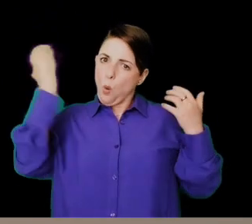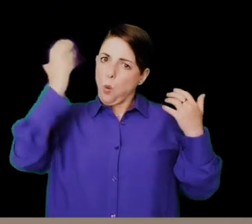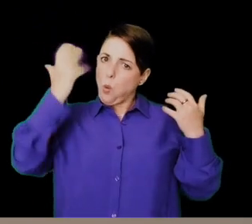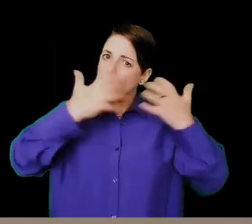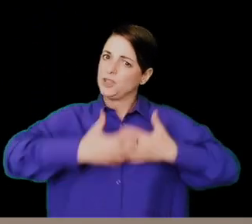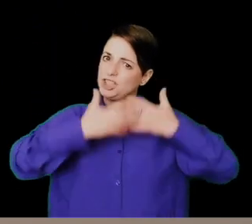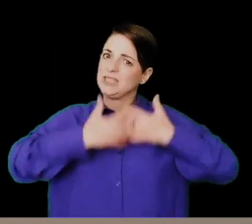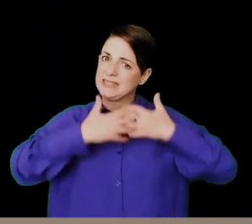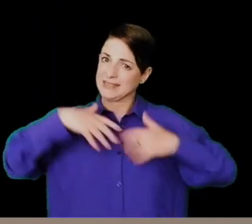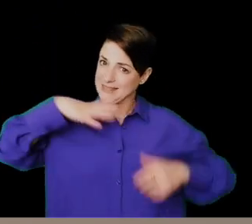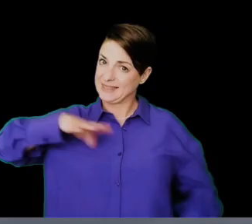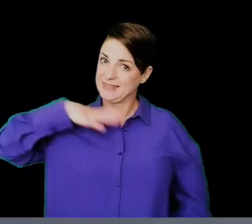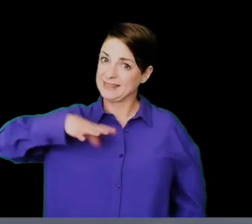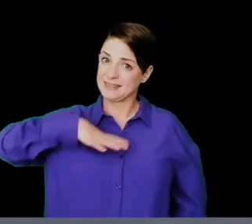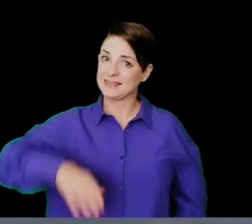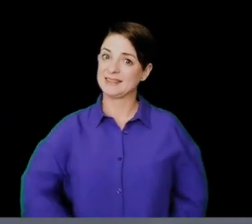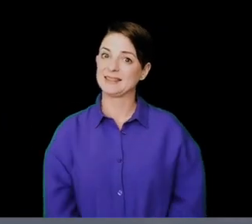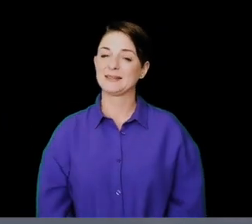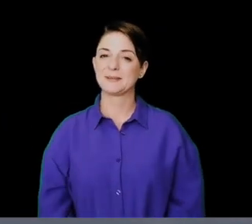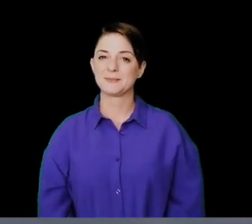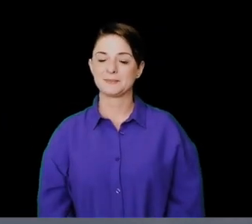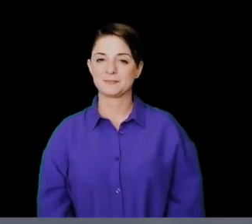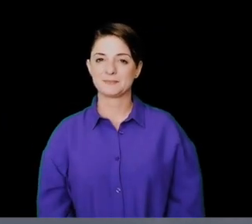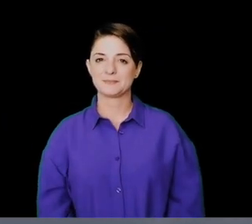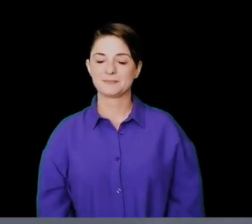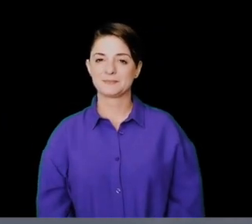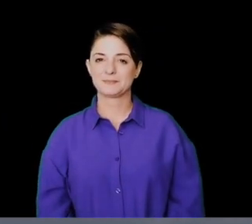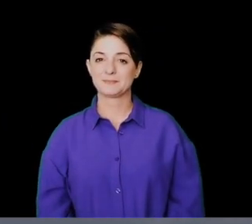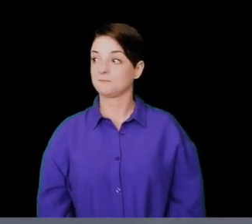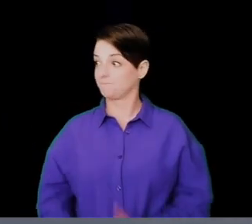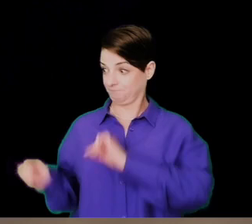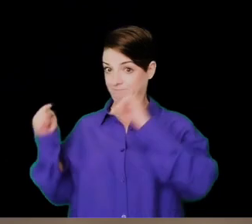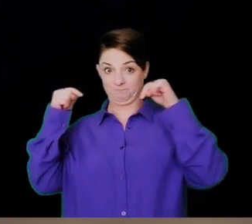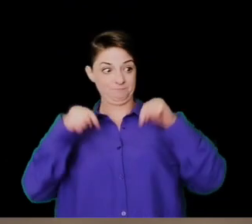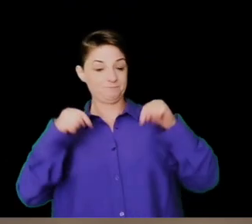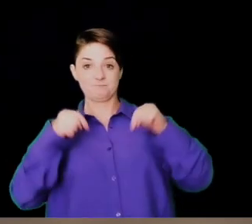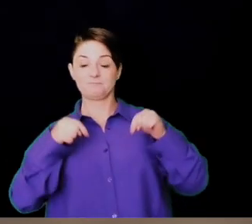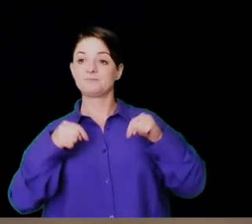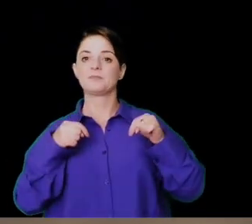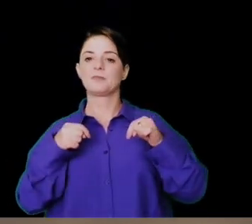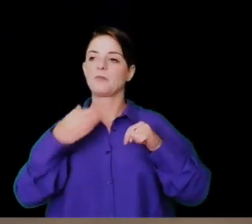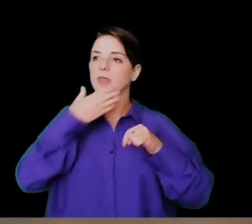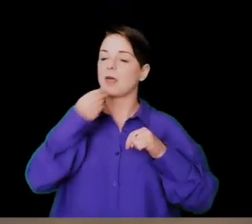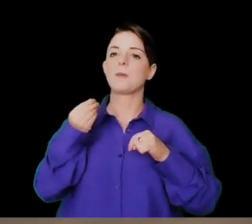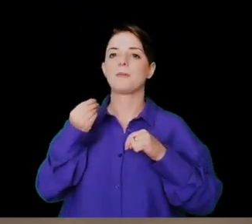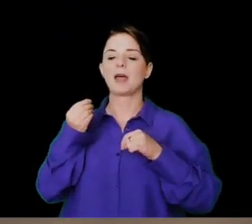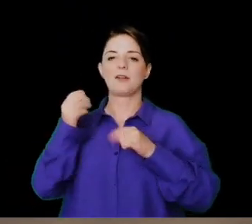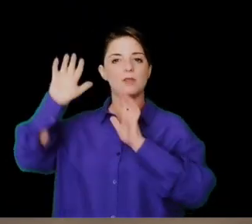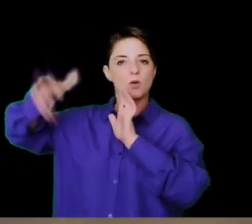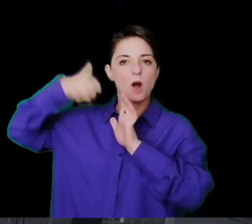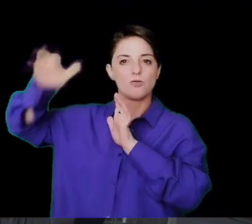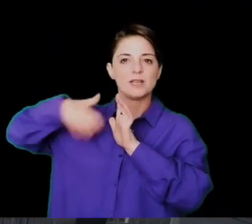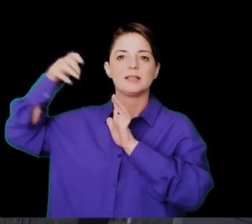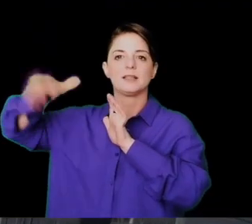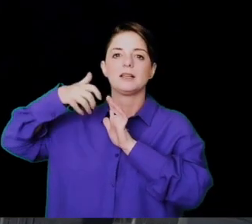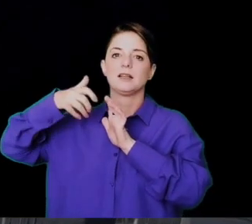serious machinery. We're down here at Fawley Waterside with the guys